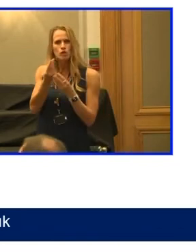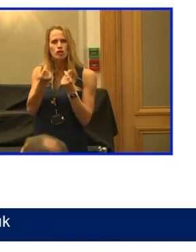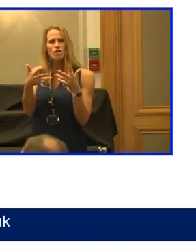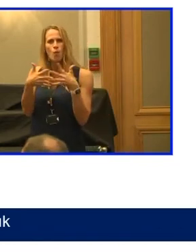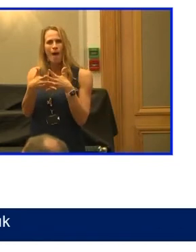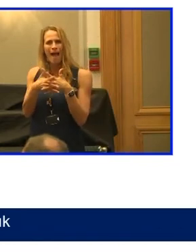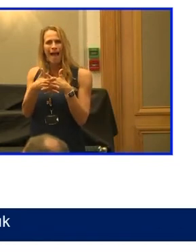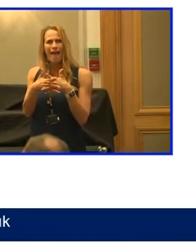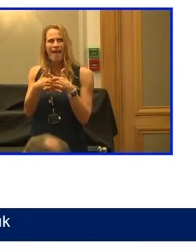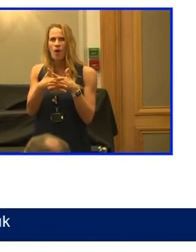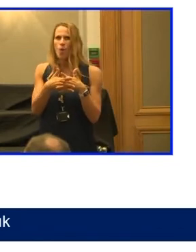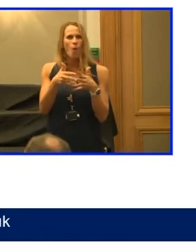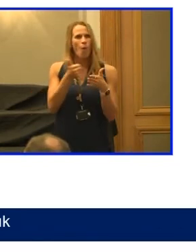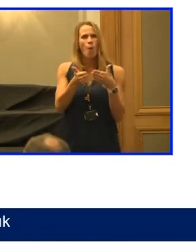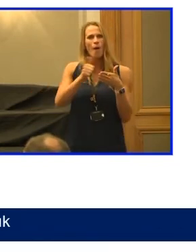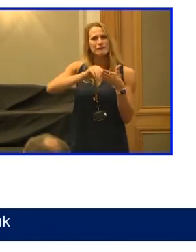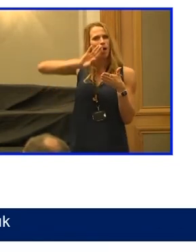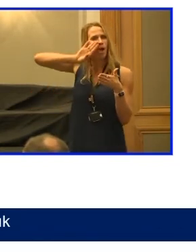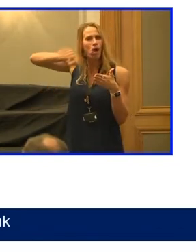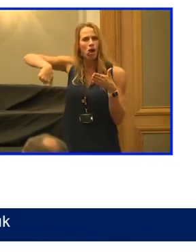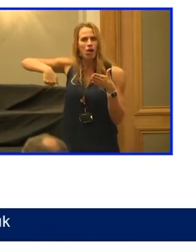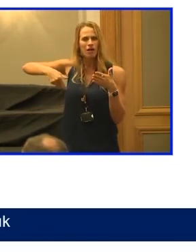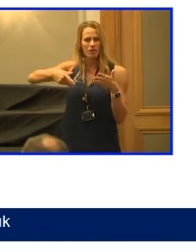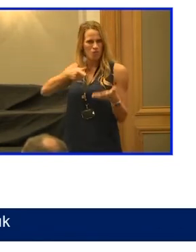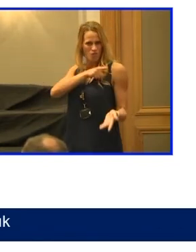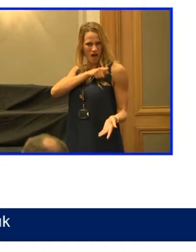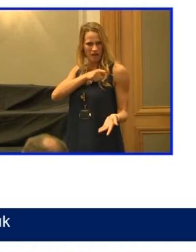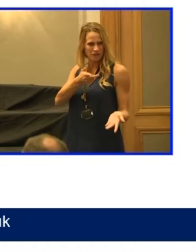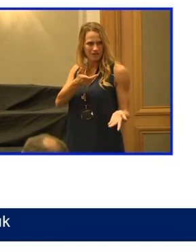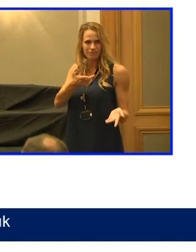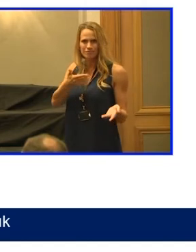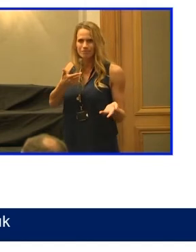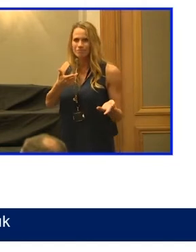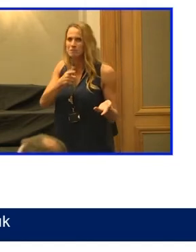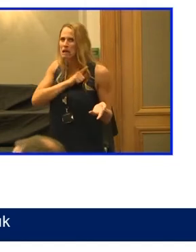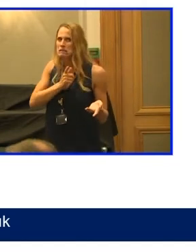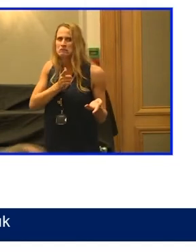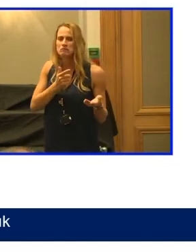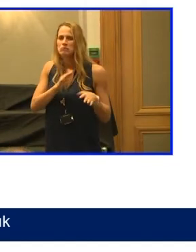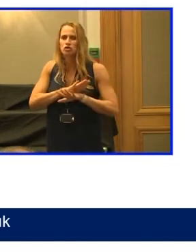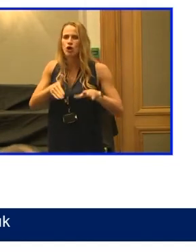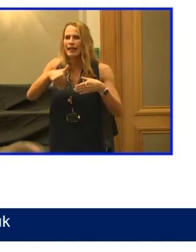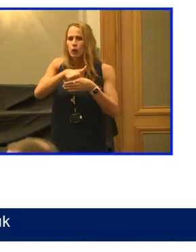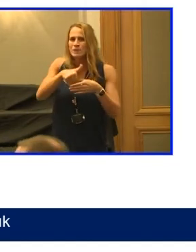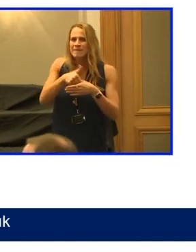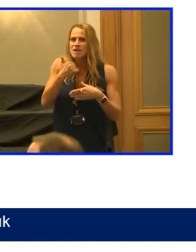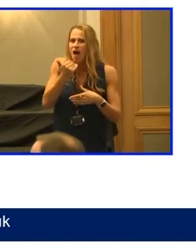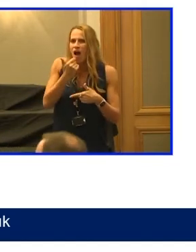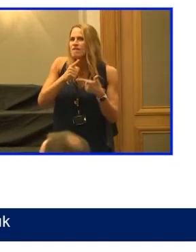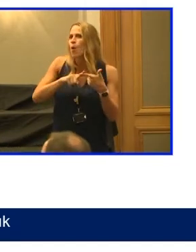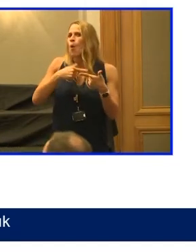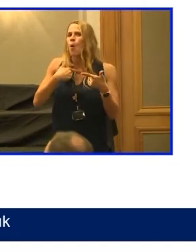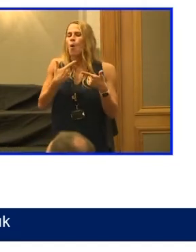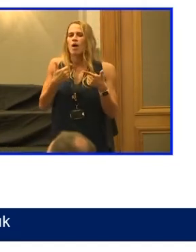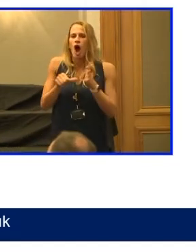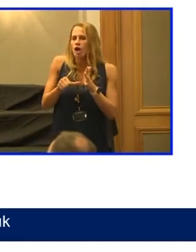of out of the conversation? Is because it's not inclusive enough, or okay. it's because it has other features, it's harder? Okay.